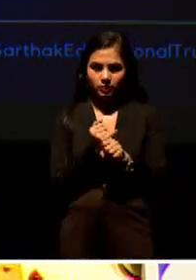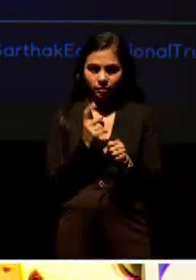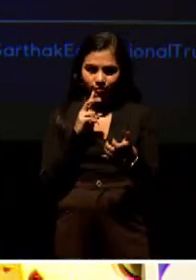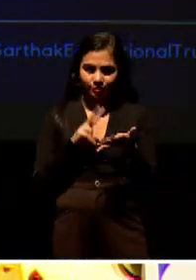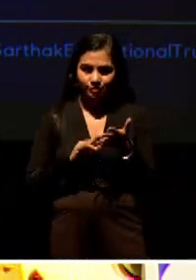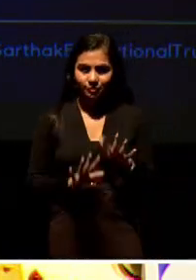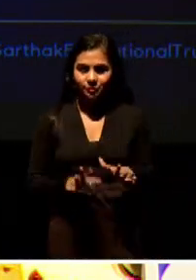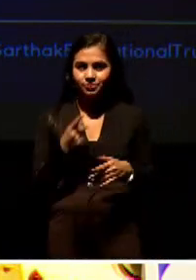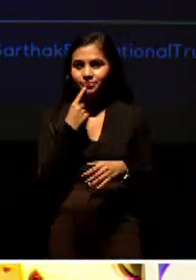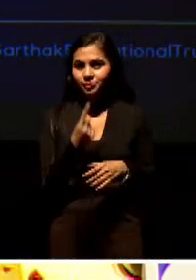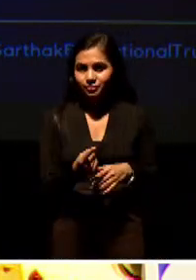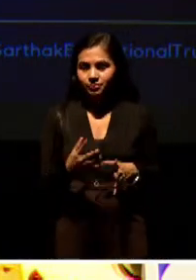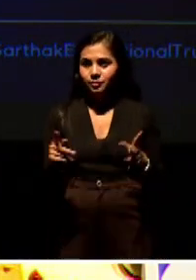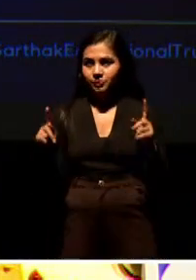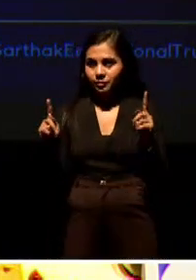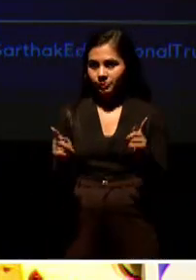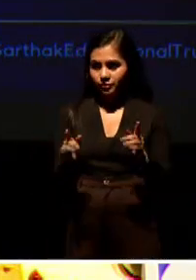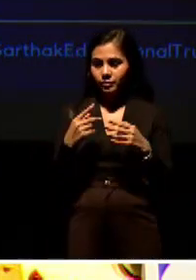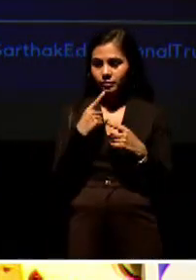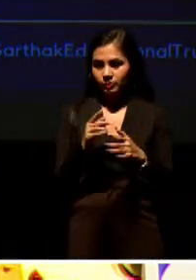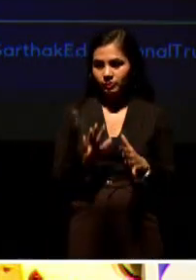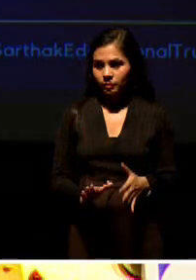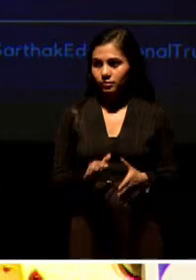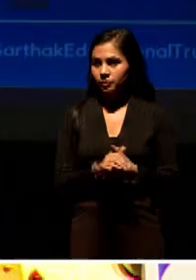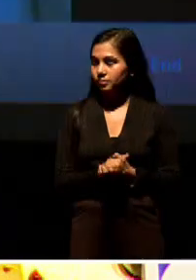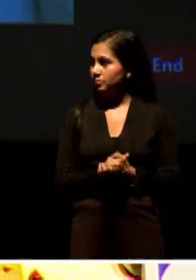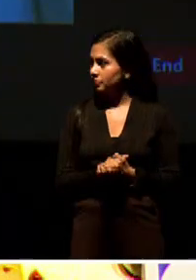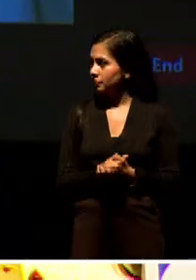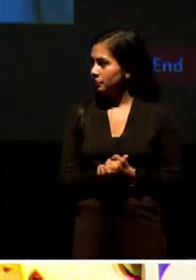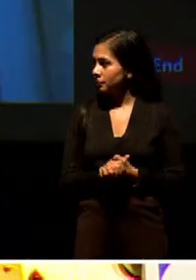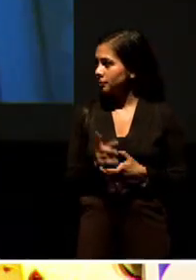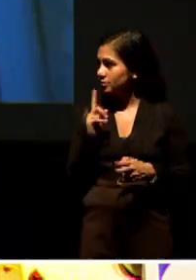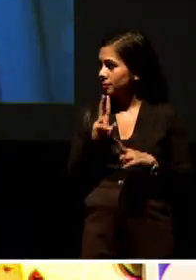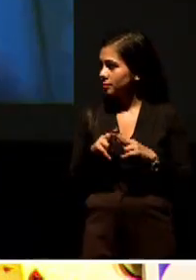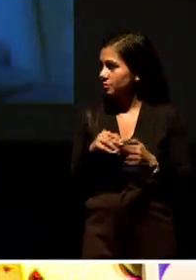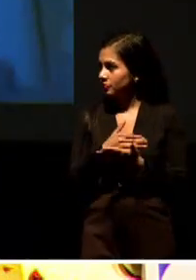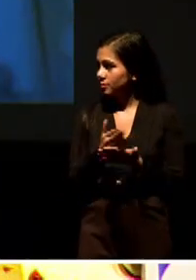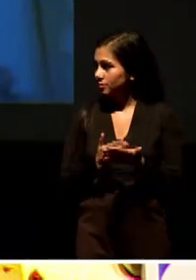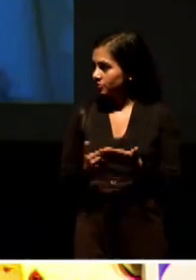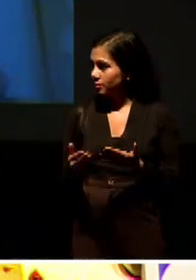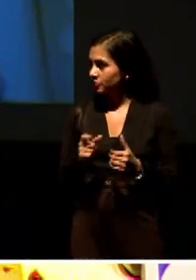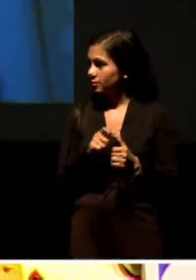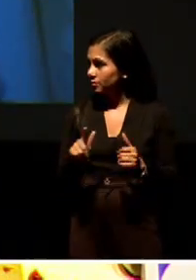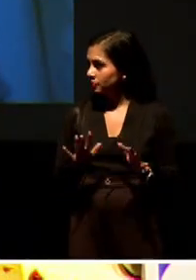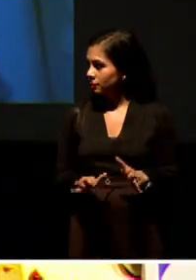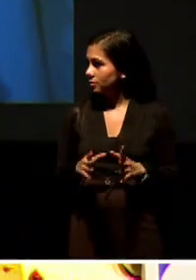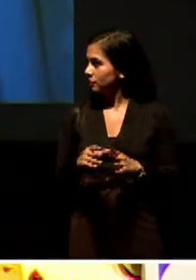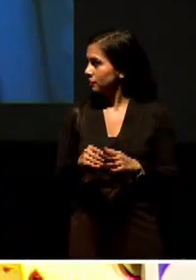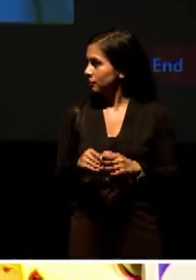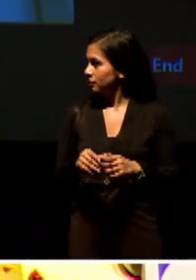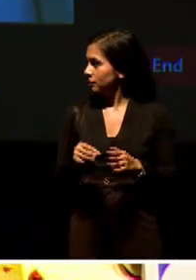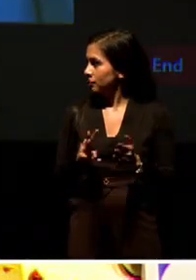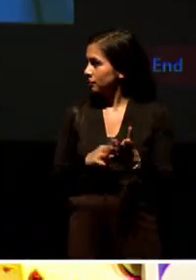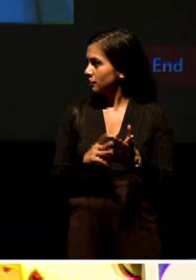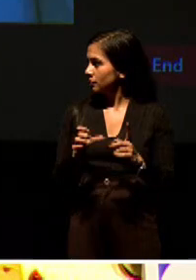very weak brackets. Now, if you remove all these things, the mobility device in